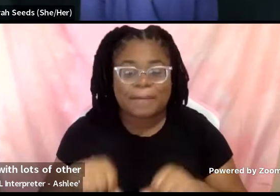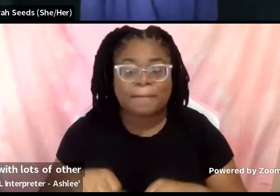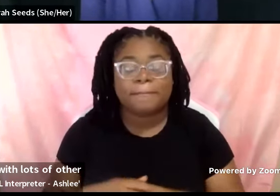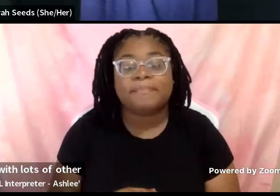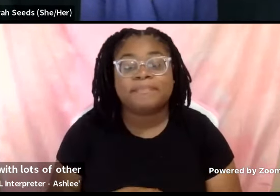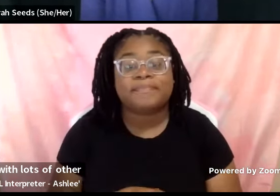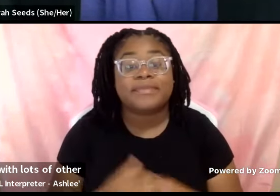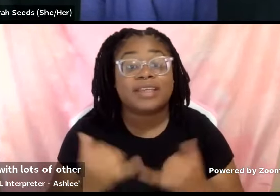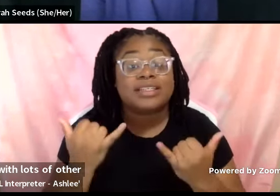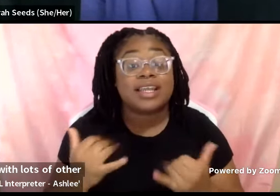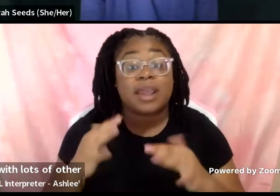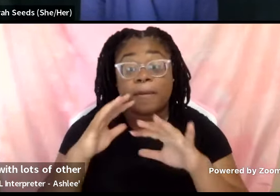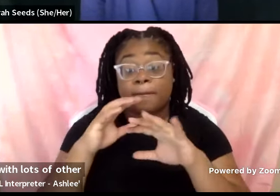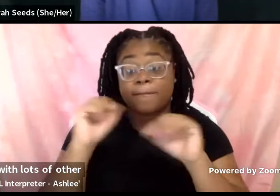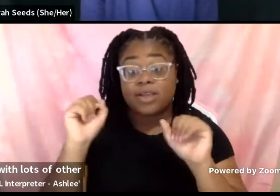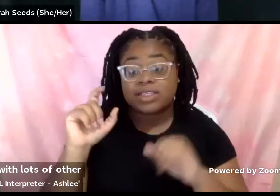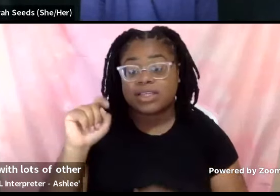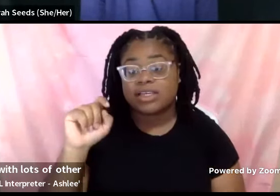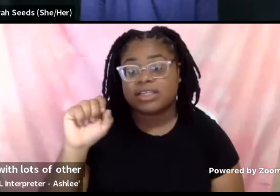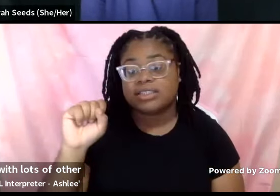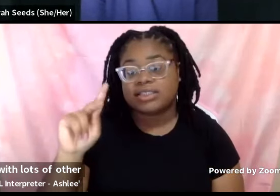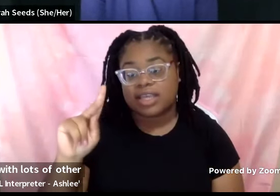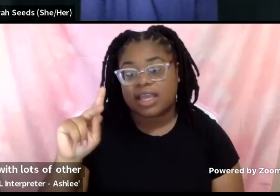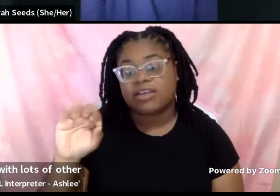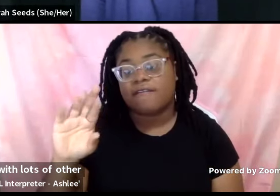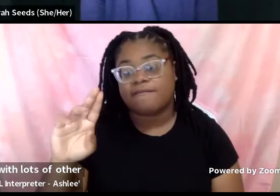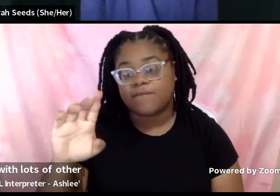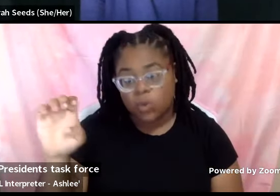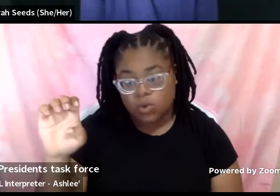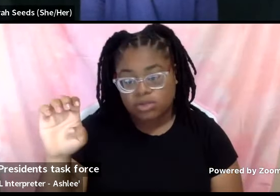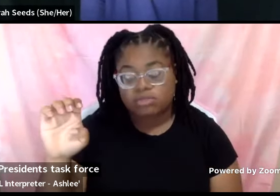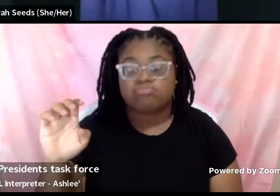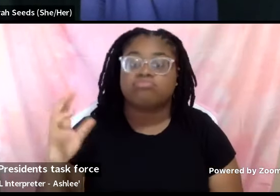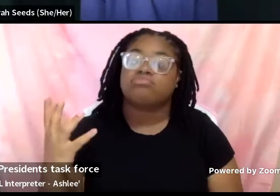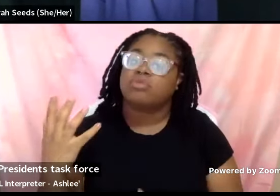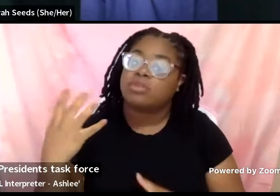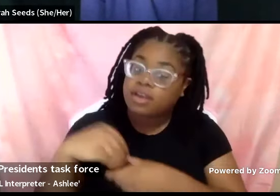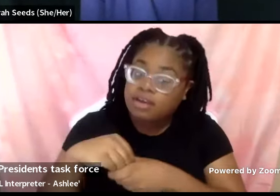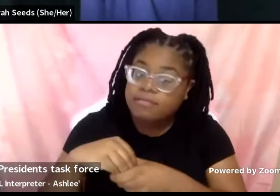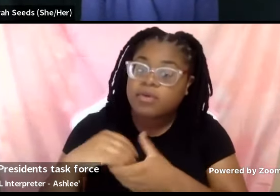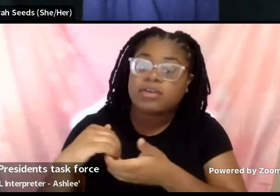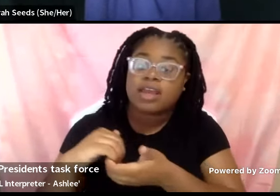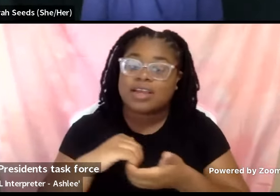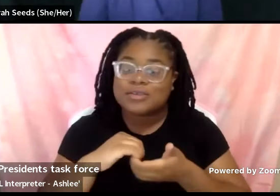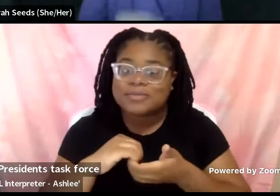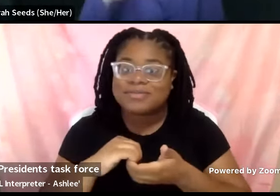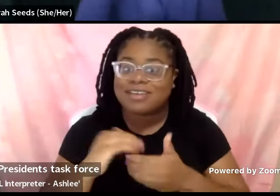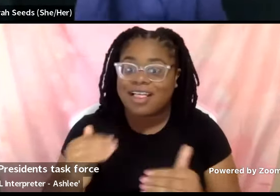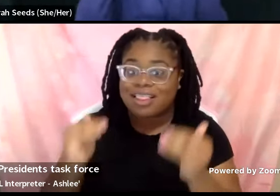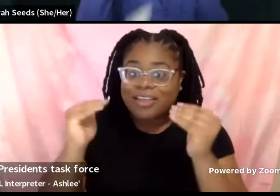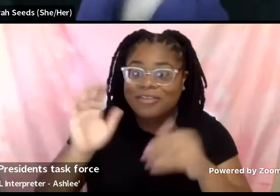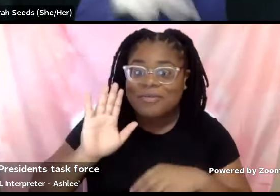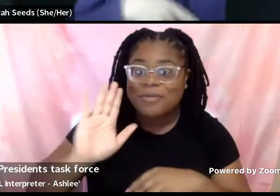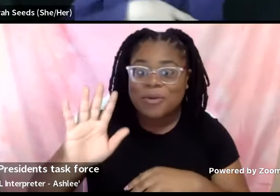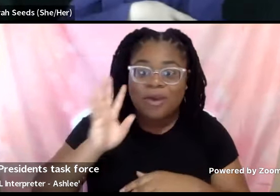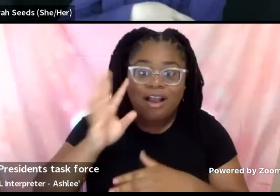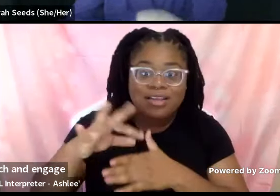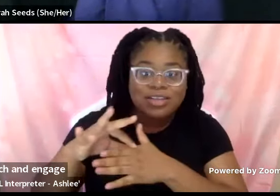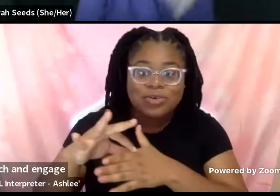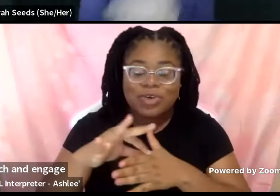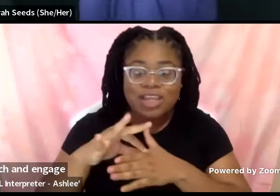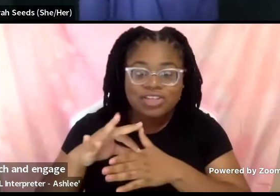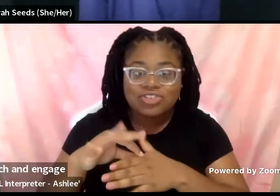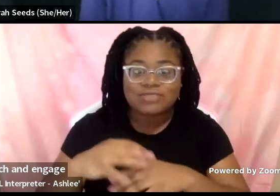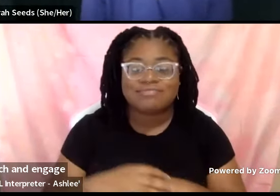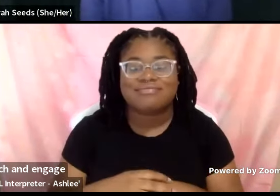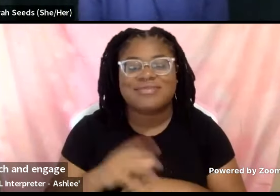President's Task Force on Education, Outreach, and Engagement presents Leveling Up Your Content Creation. The Doctor